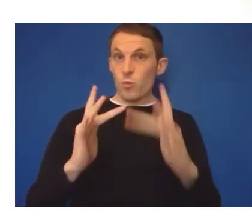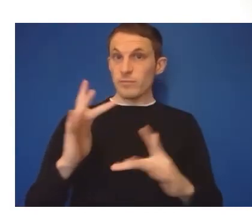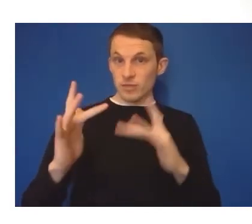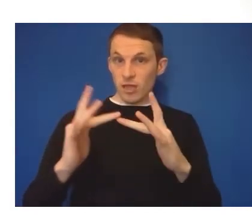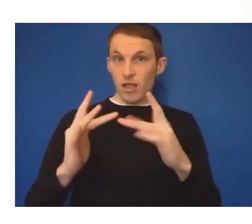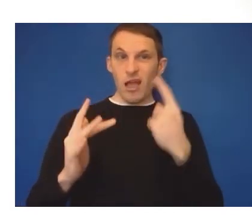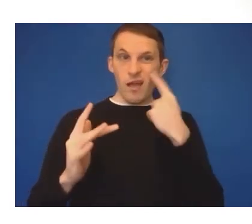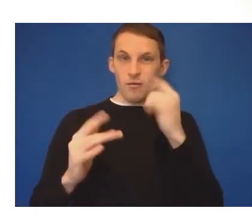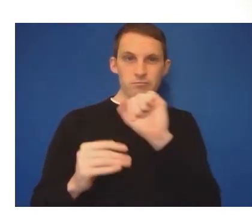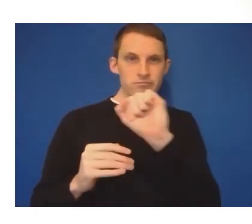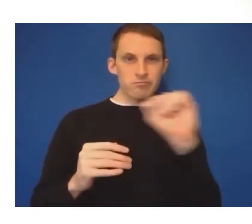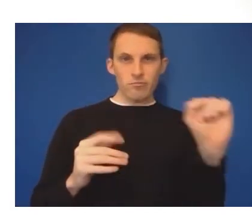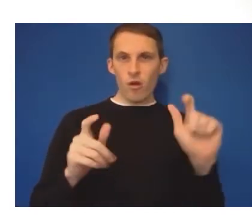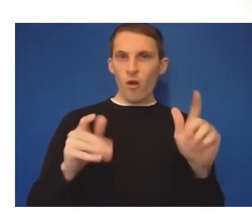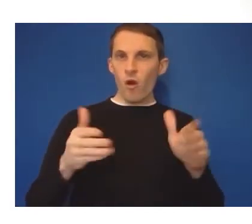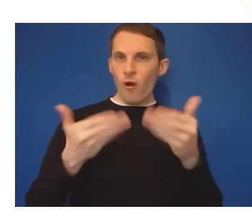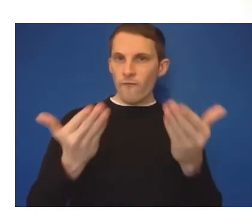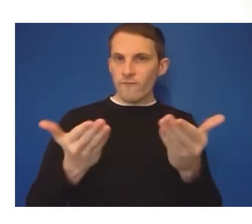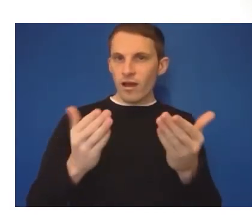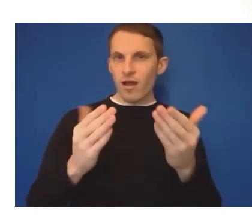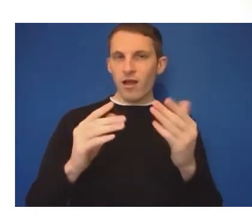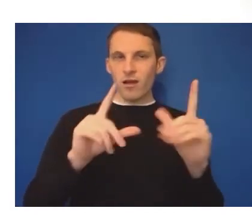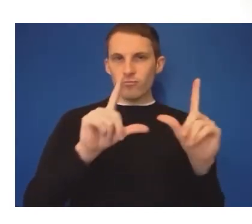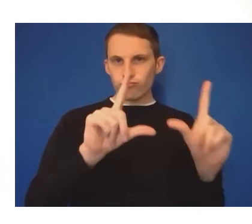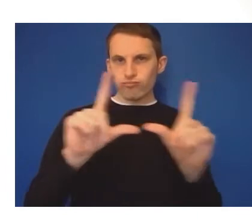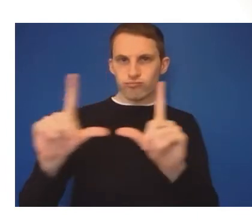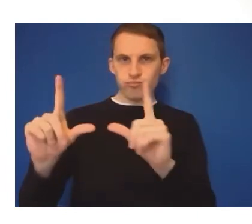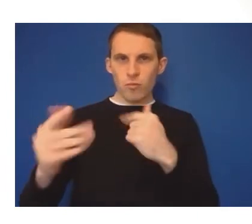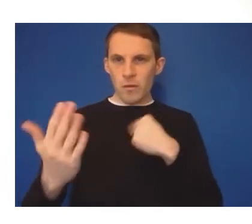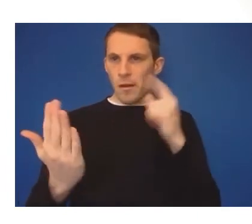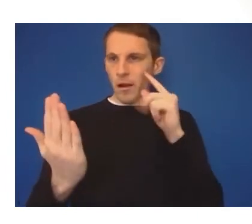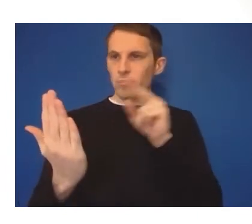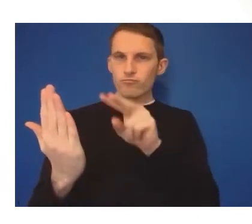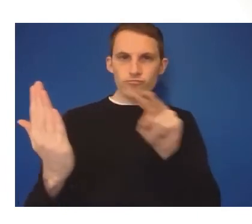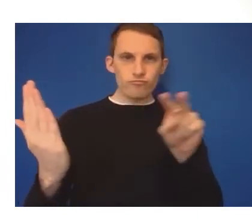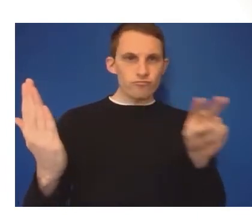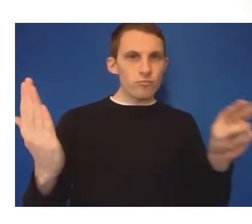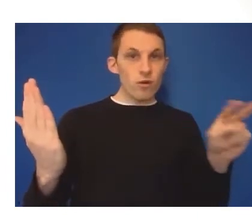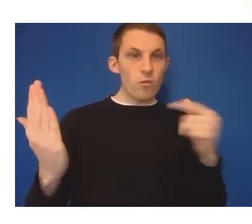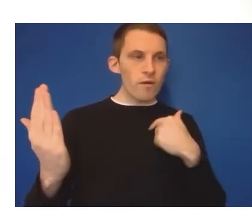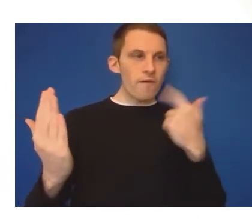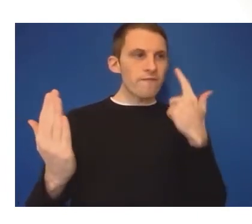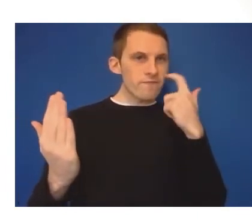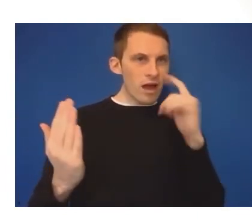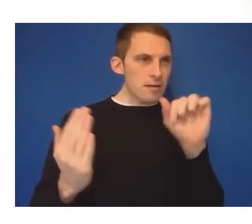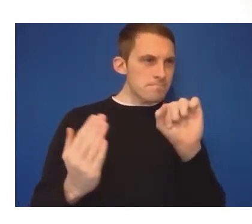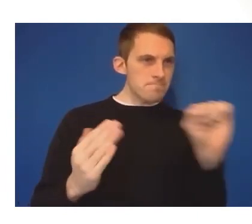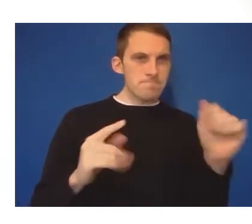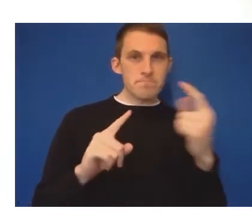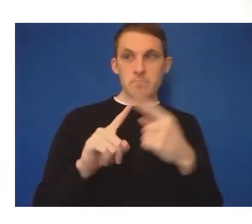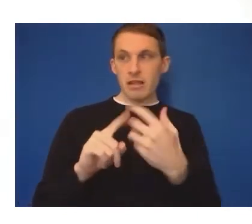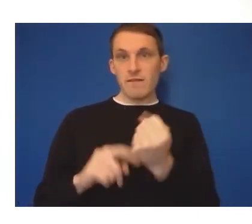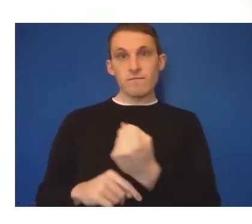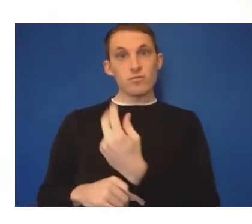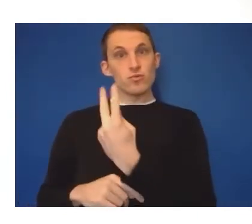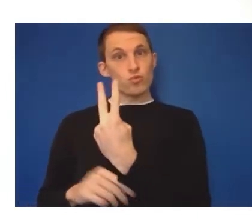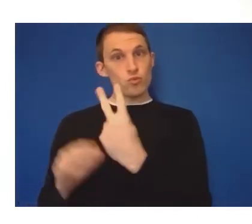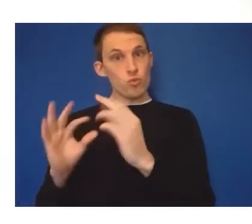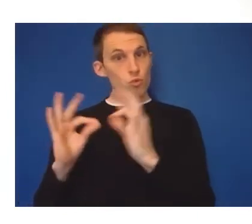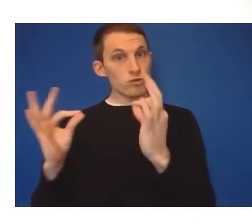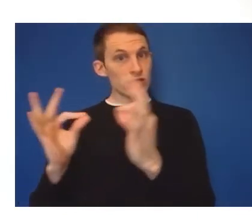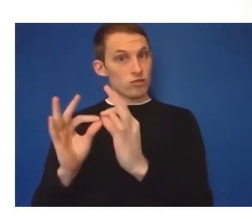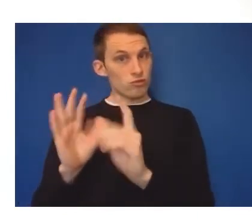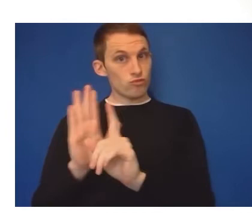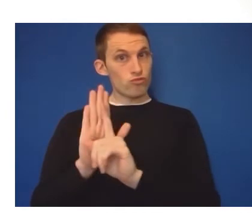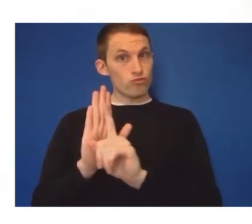features. And then based on these findings, as well as consultation with 2 representative organisations of people